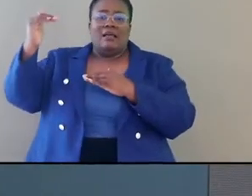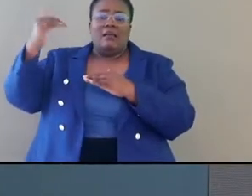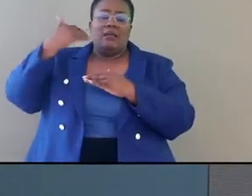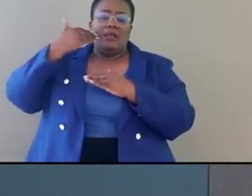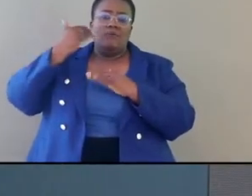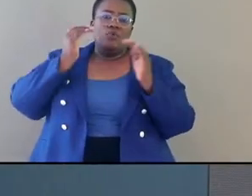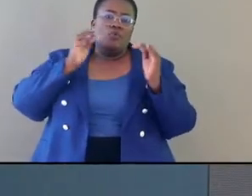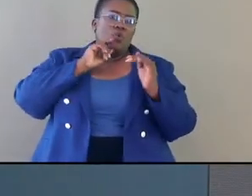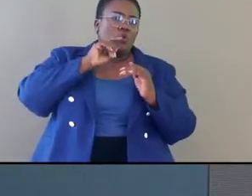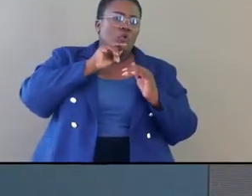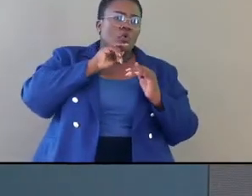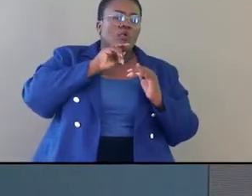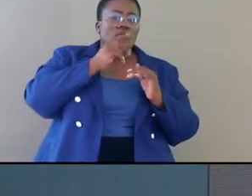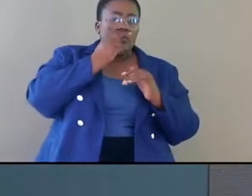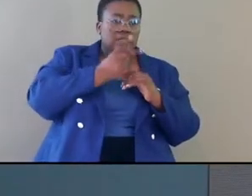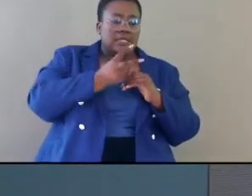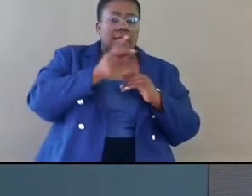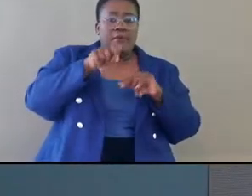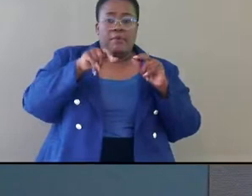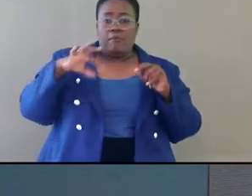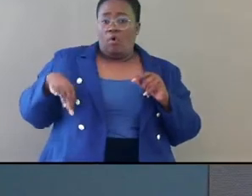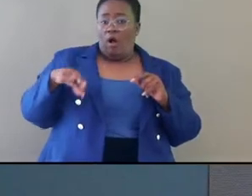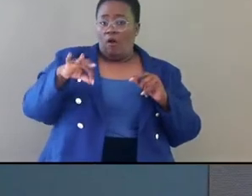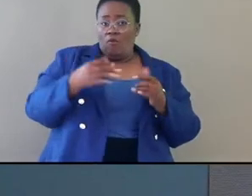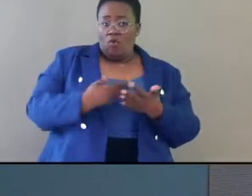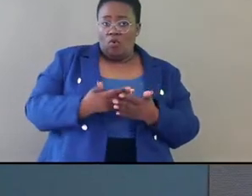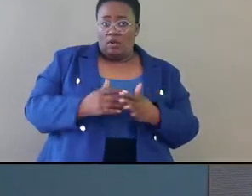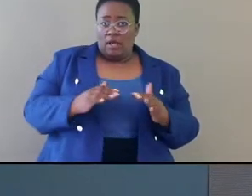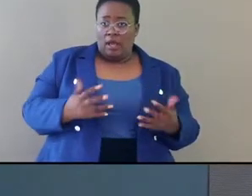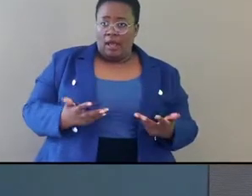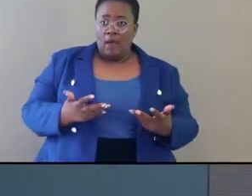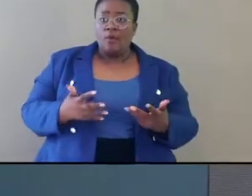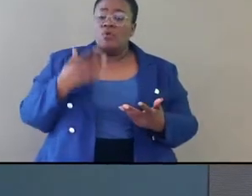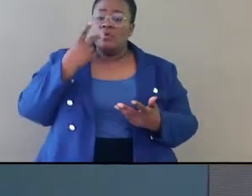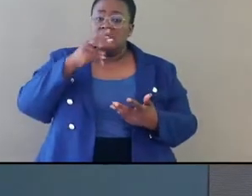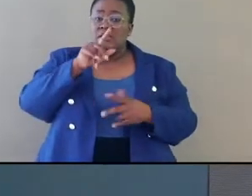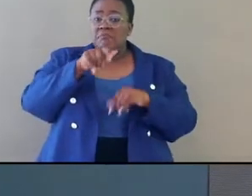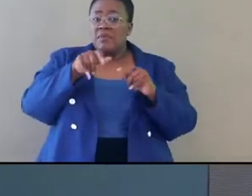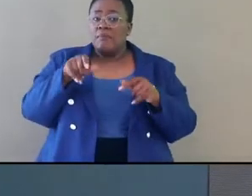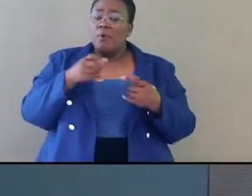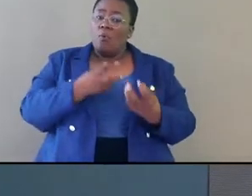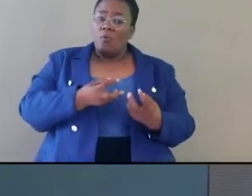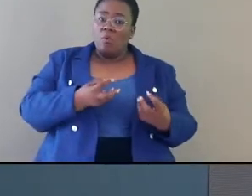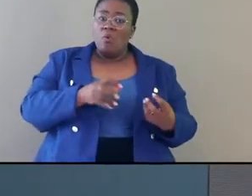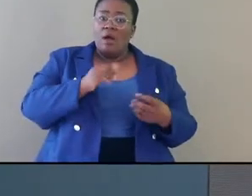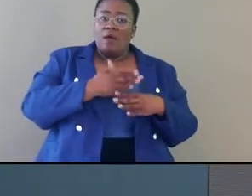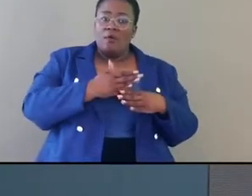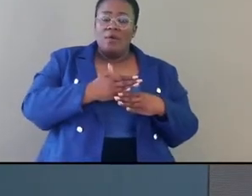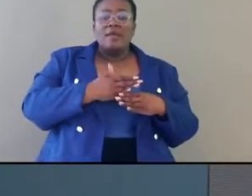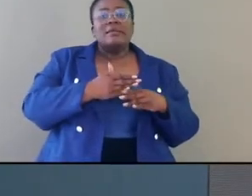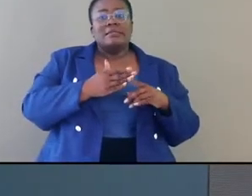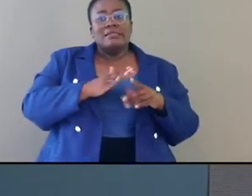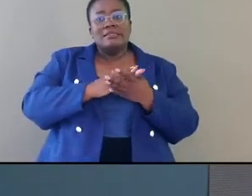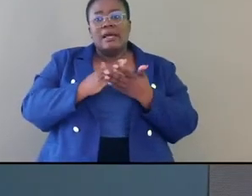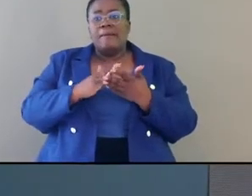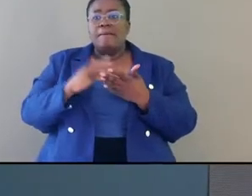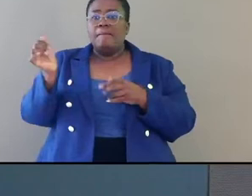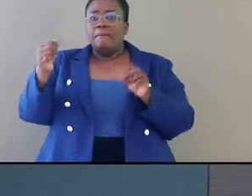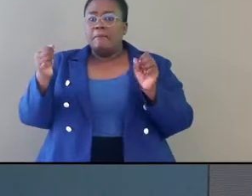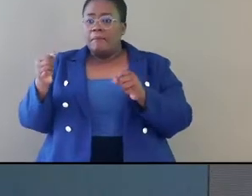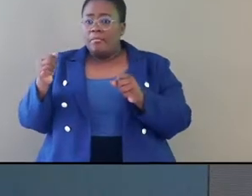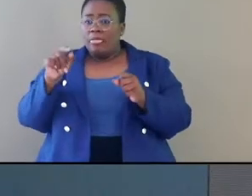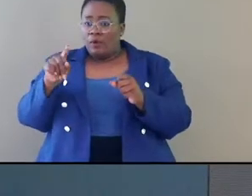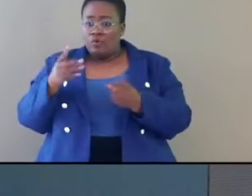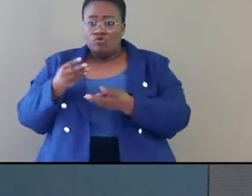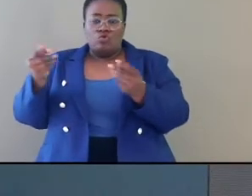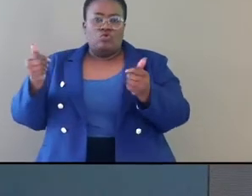about what people can afford we've got large proportions of working poor. So sometimes employment is posited as the solution but